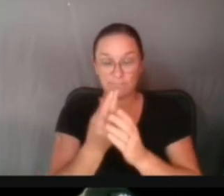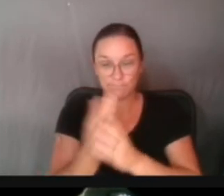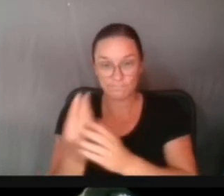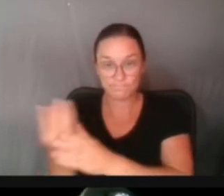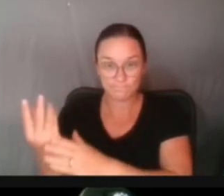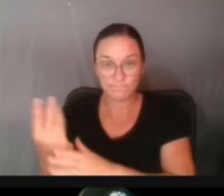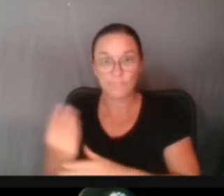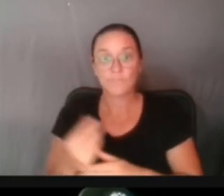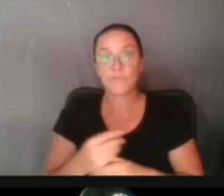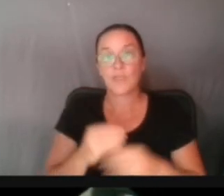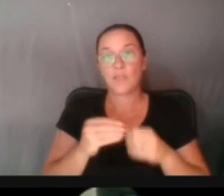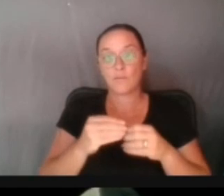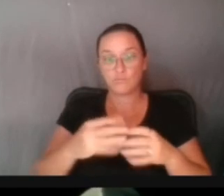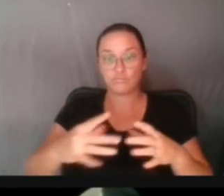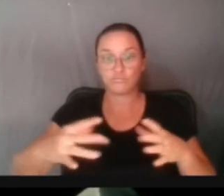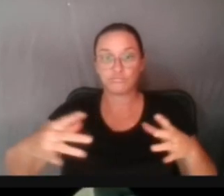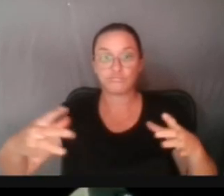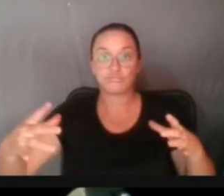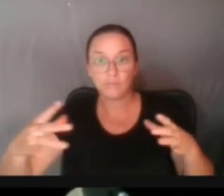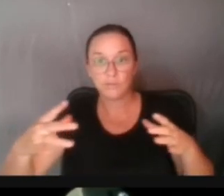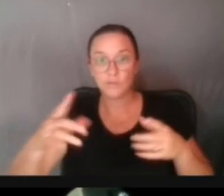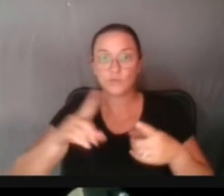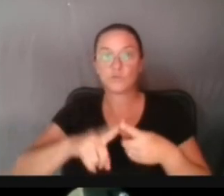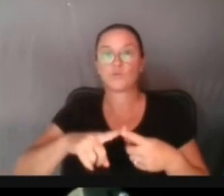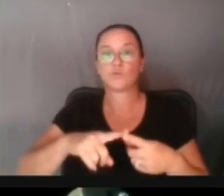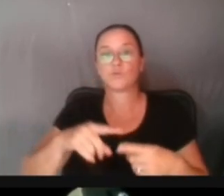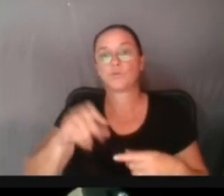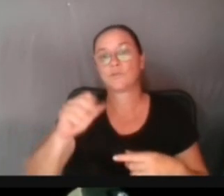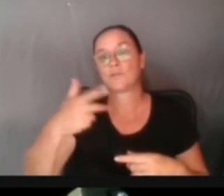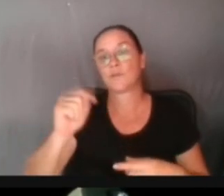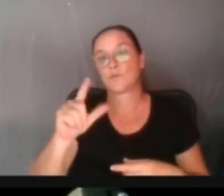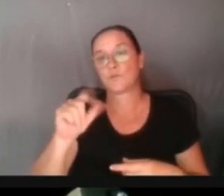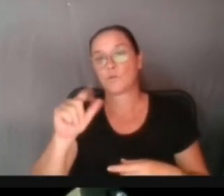to the September 2023 flows.